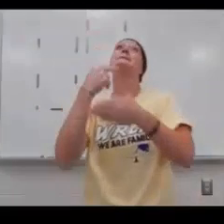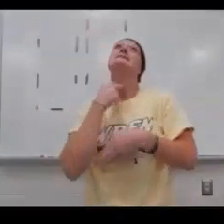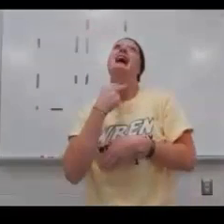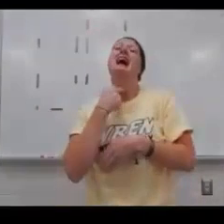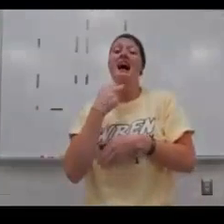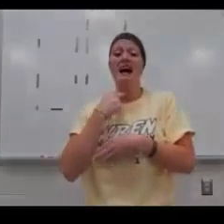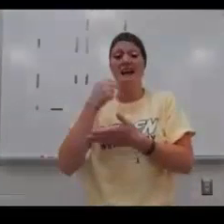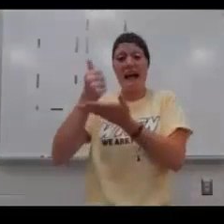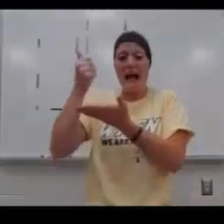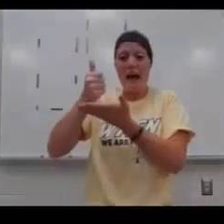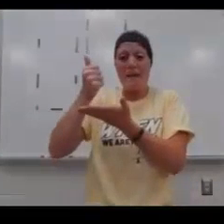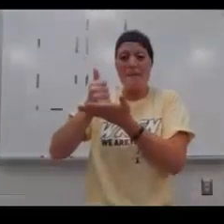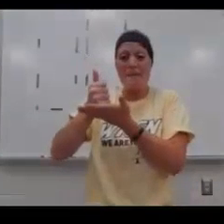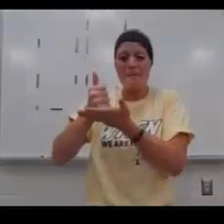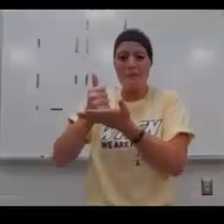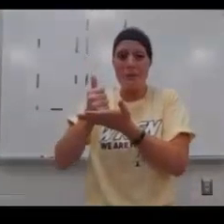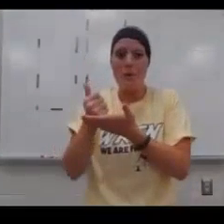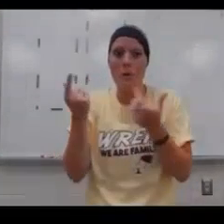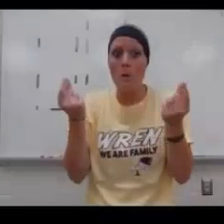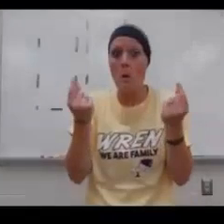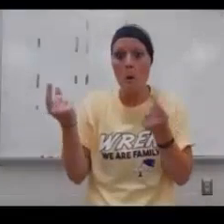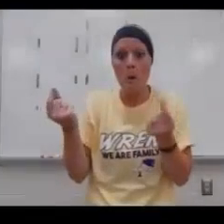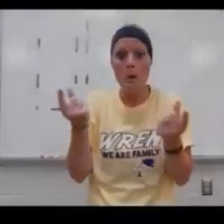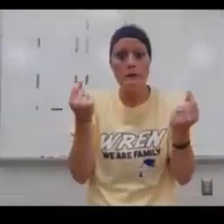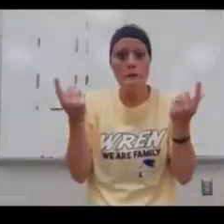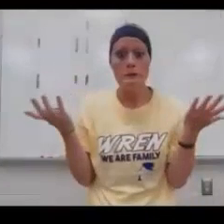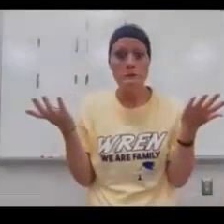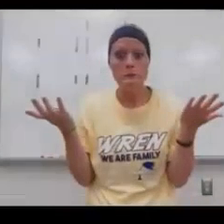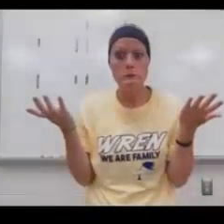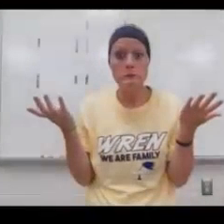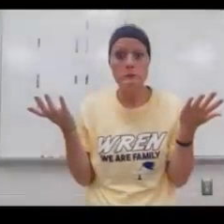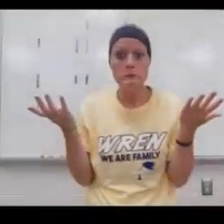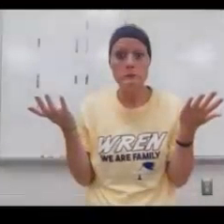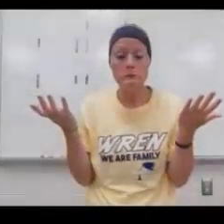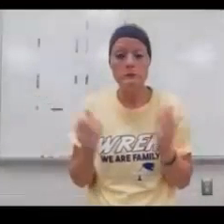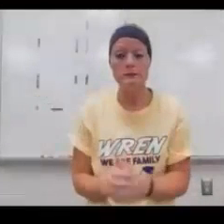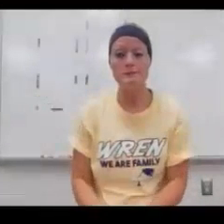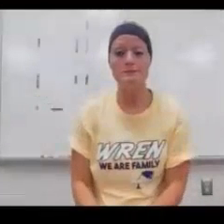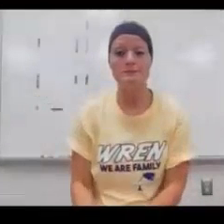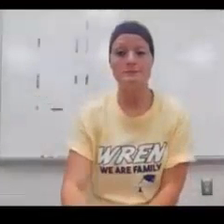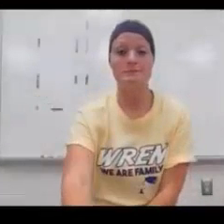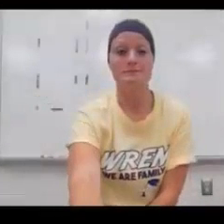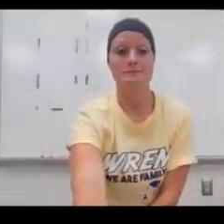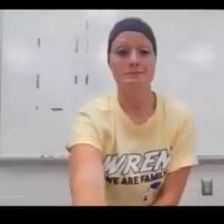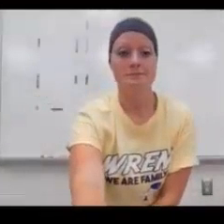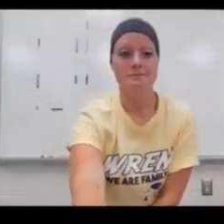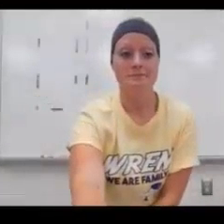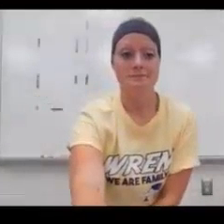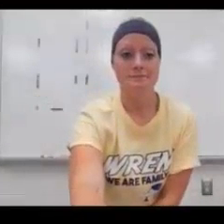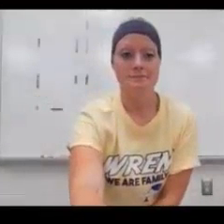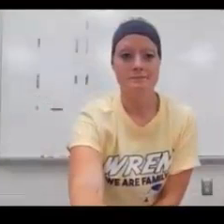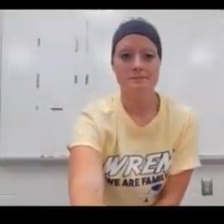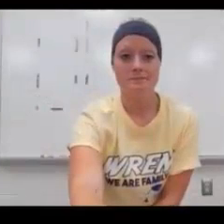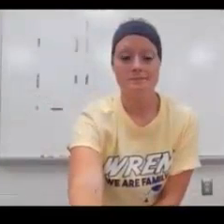were people stuck underneath. They needed help. Help, help. So what happened? What did they do?